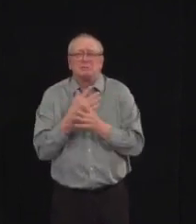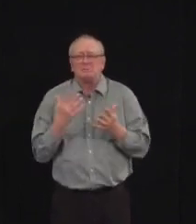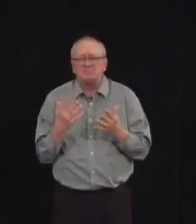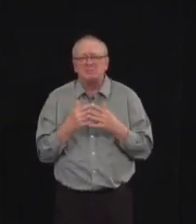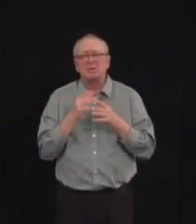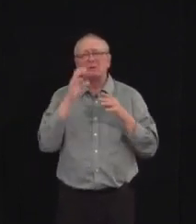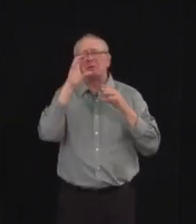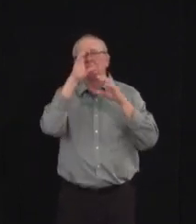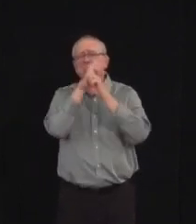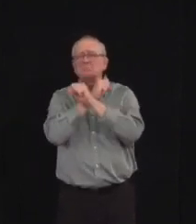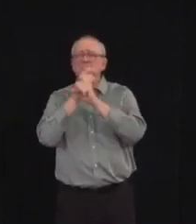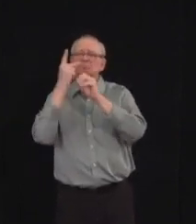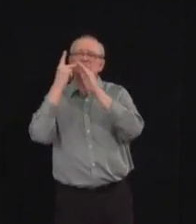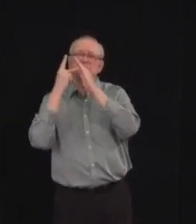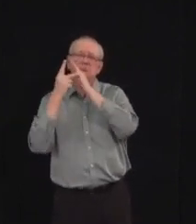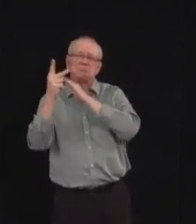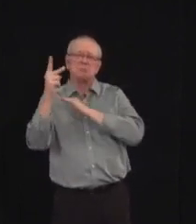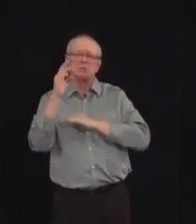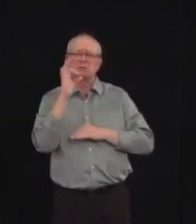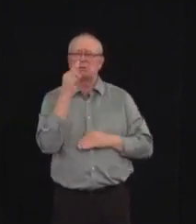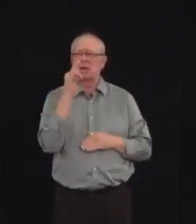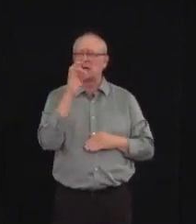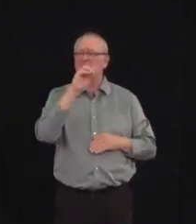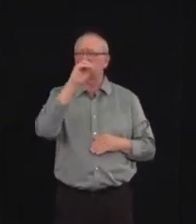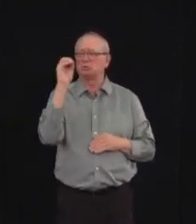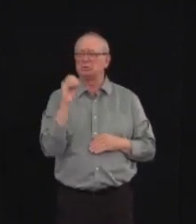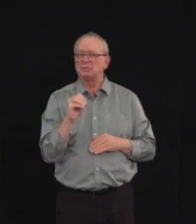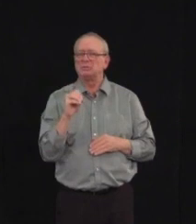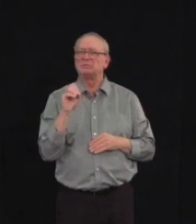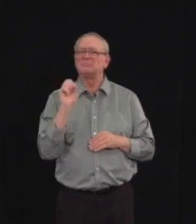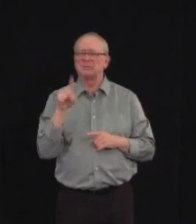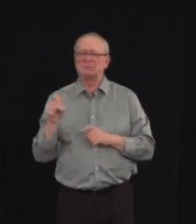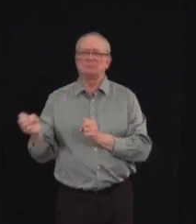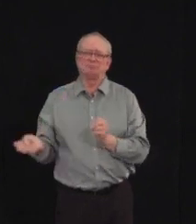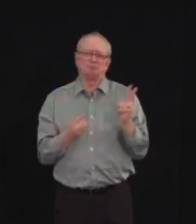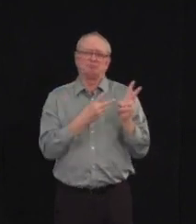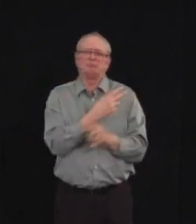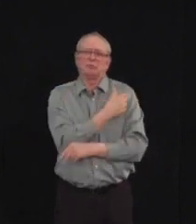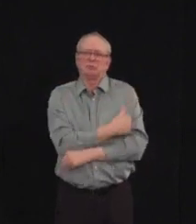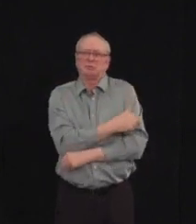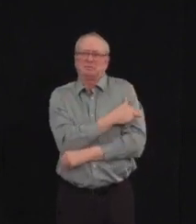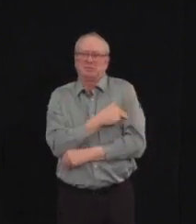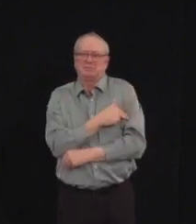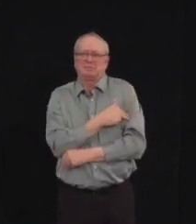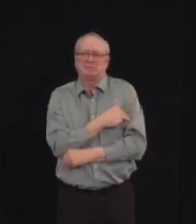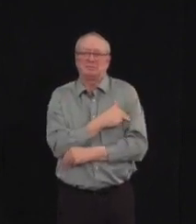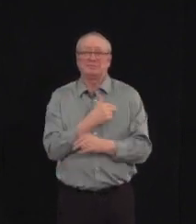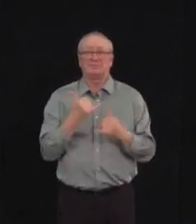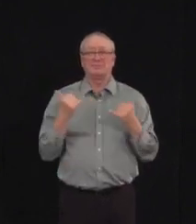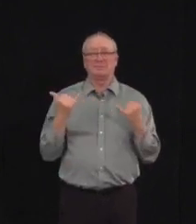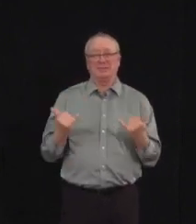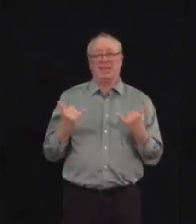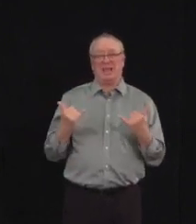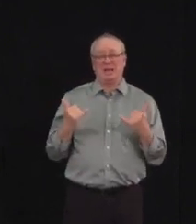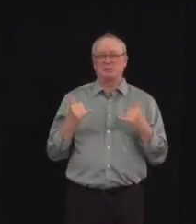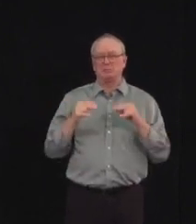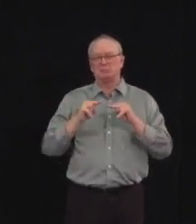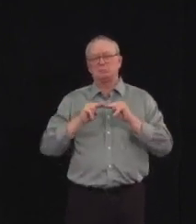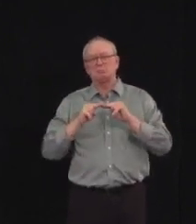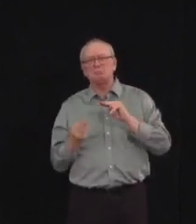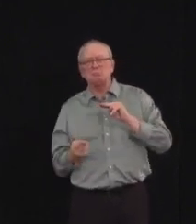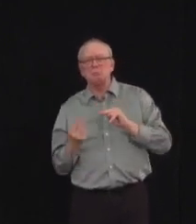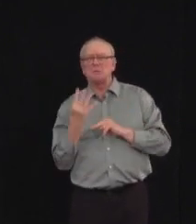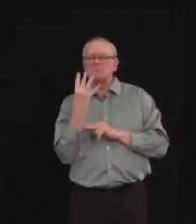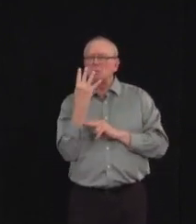cases will require hospitalization. This estimate drops to 4.5% under the